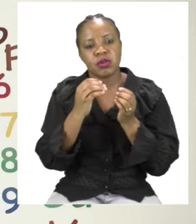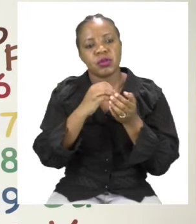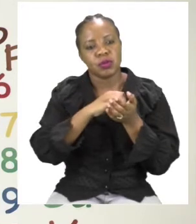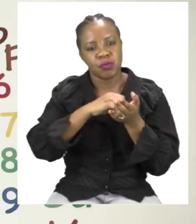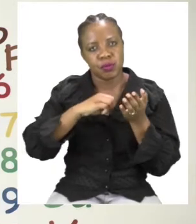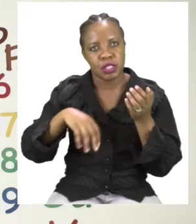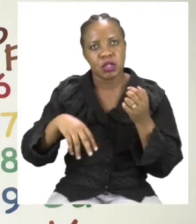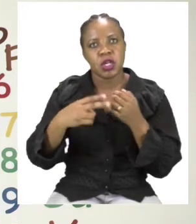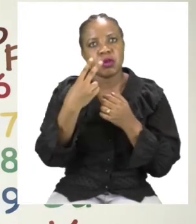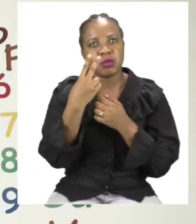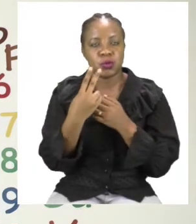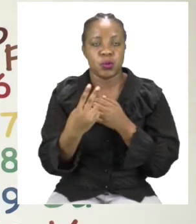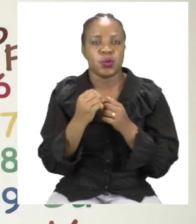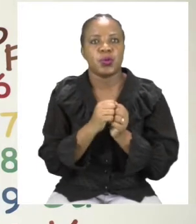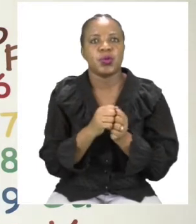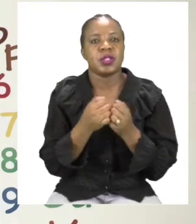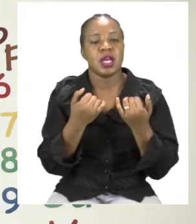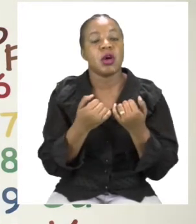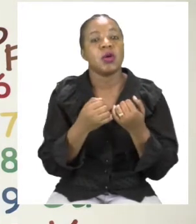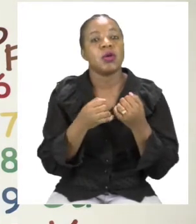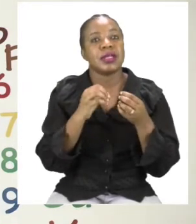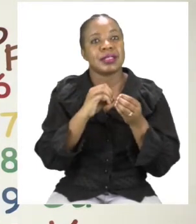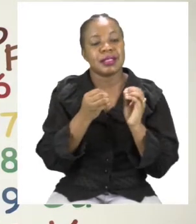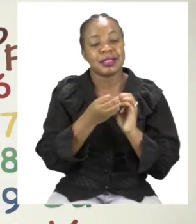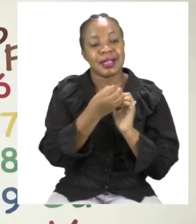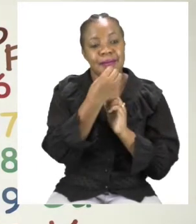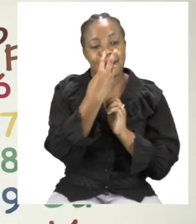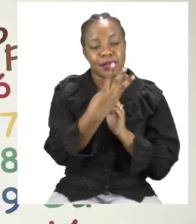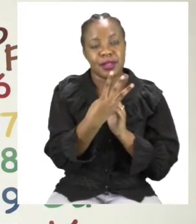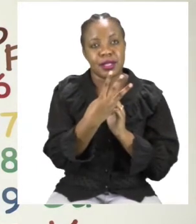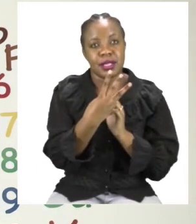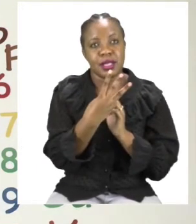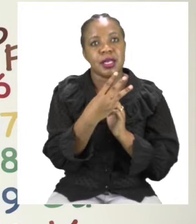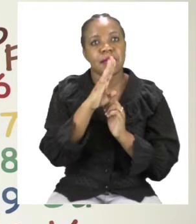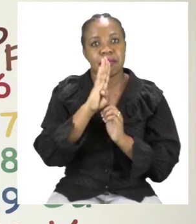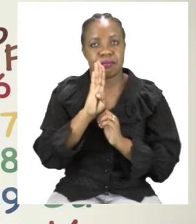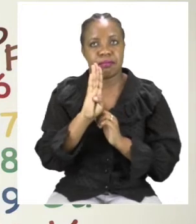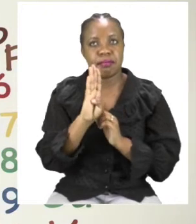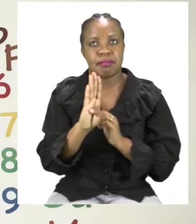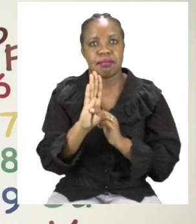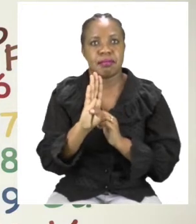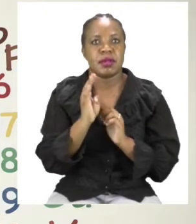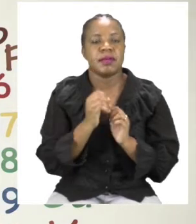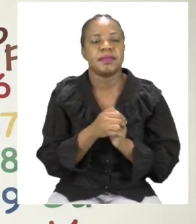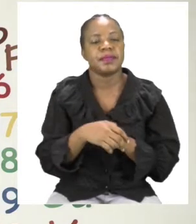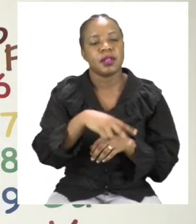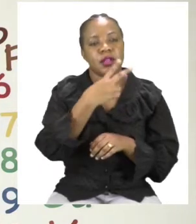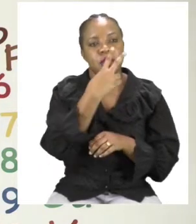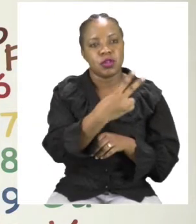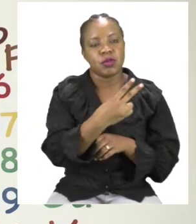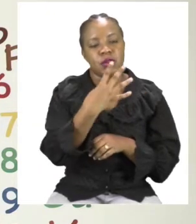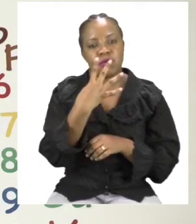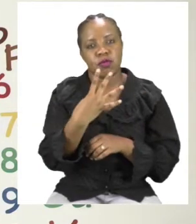balloon it was saying minus 2. So now we have 24